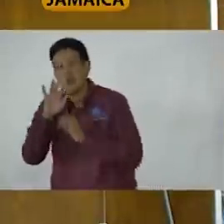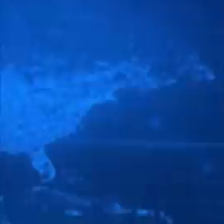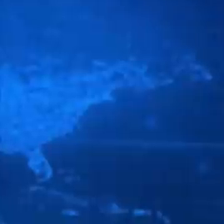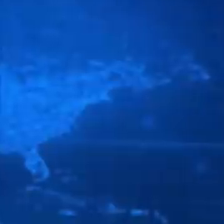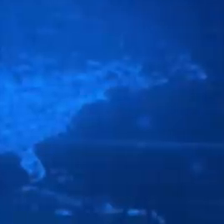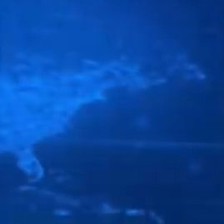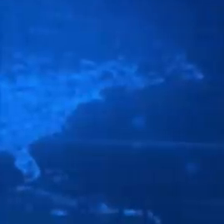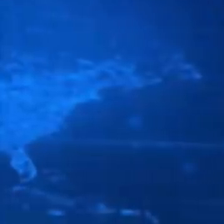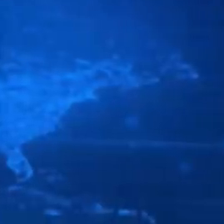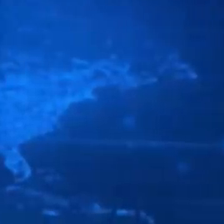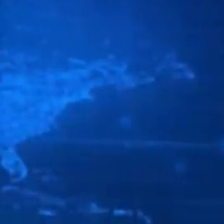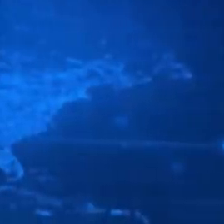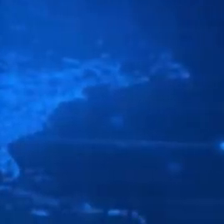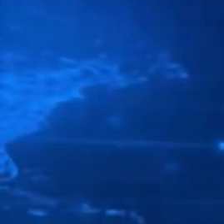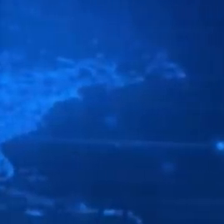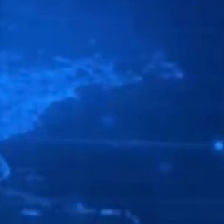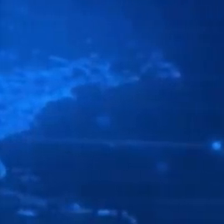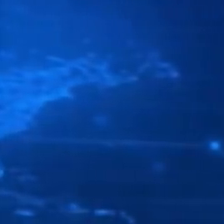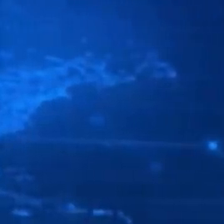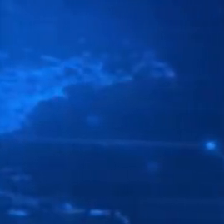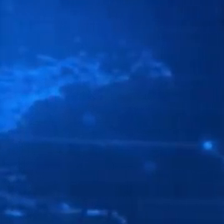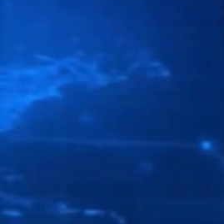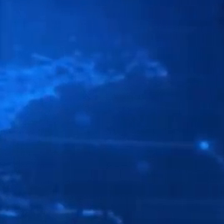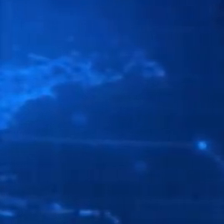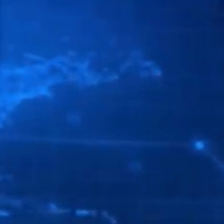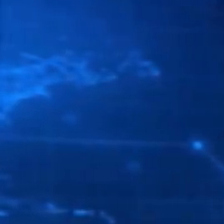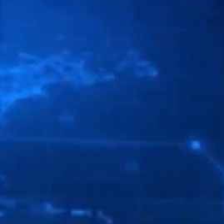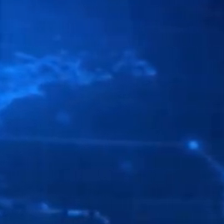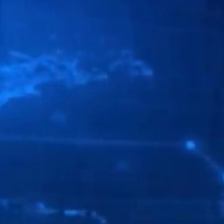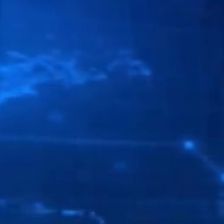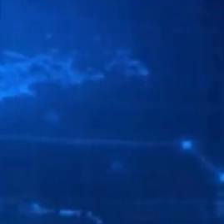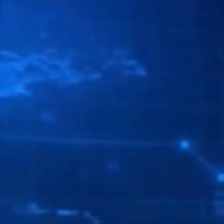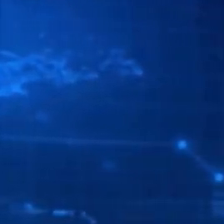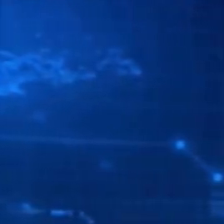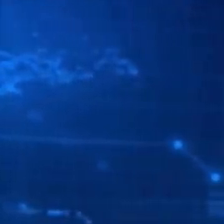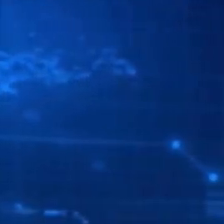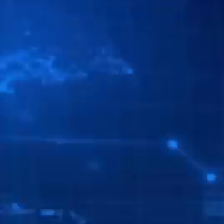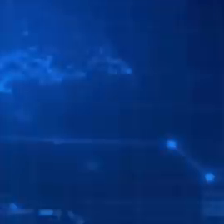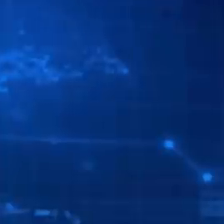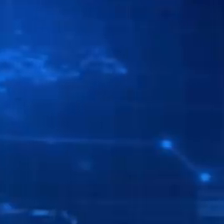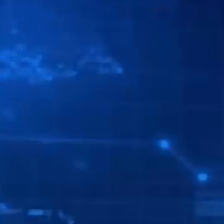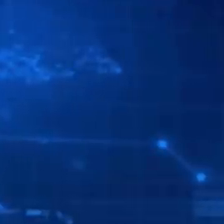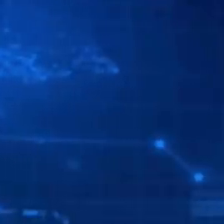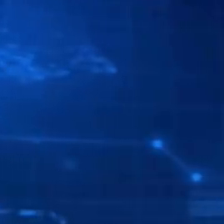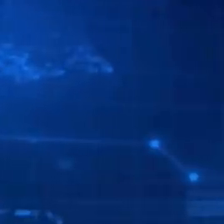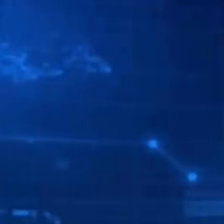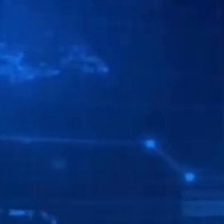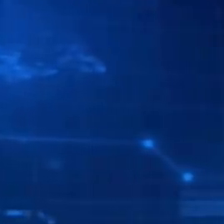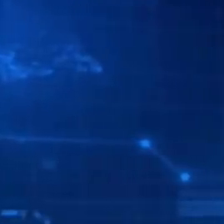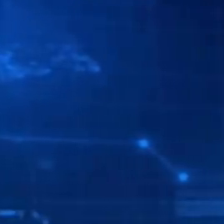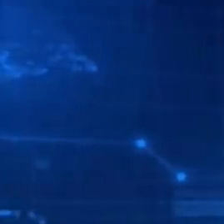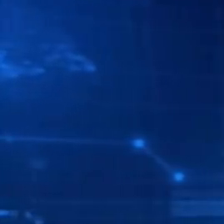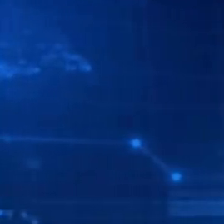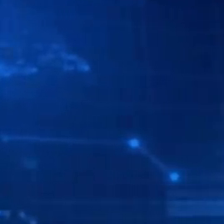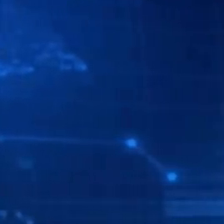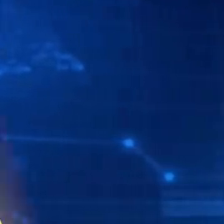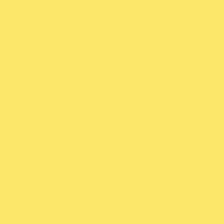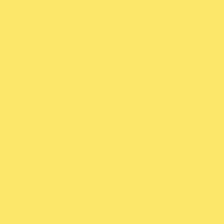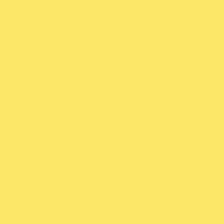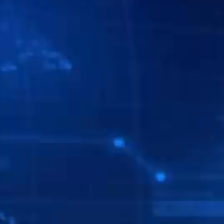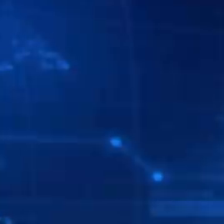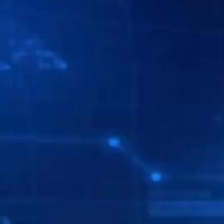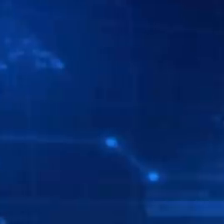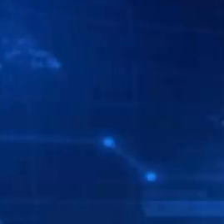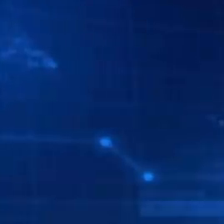needs. Robinson offered a solution to those who may say employers cannot afford the increase as they earn a fixed